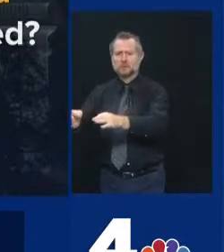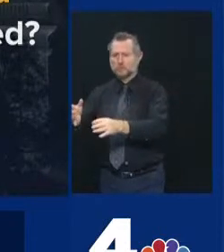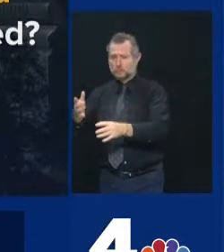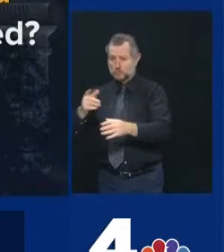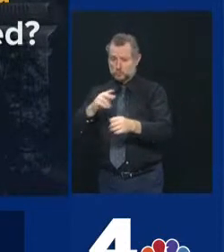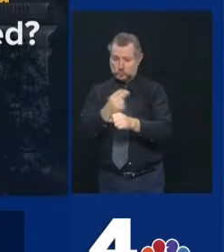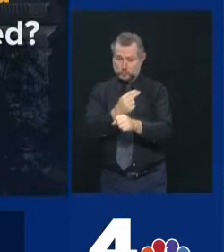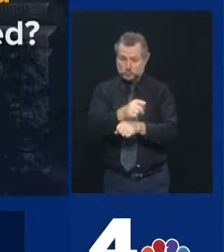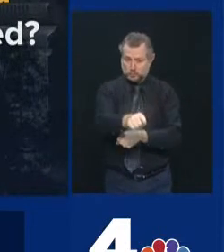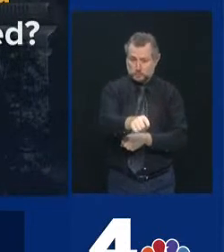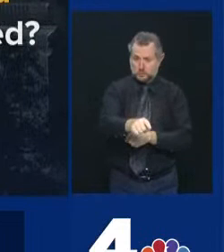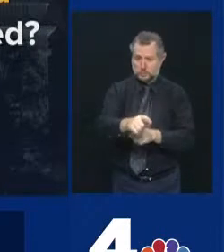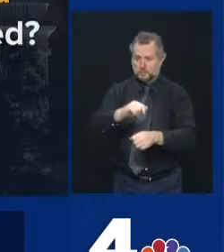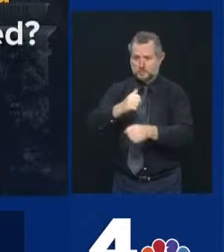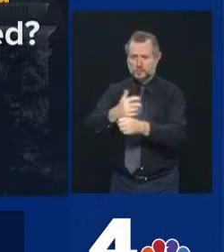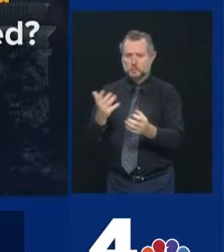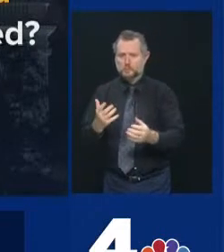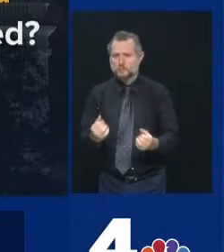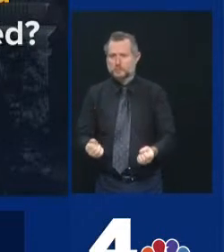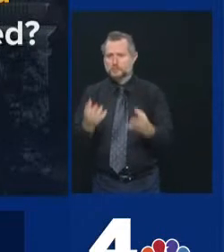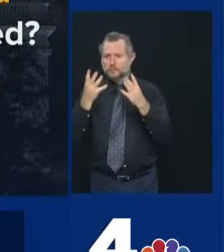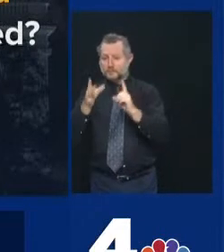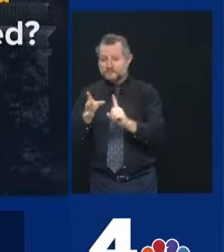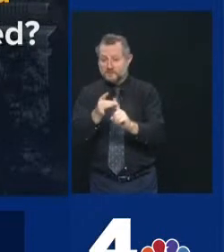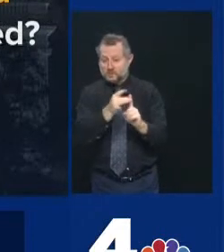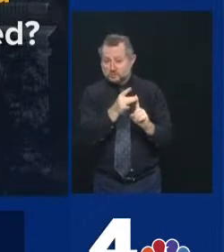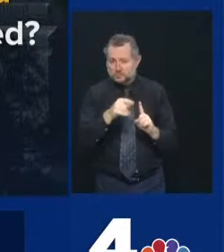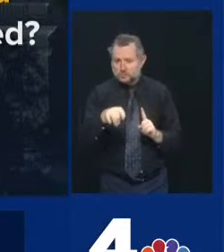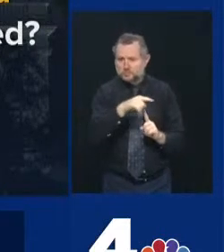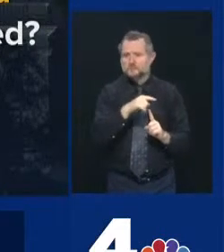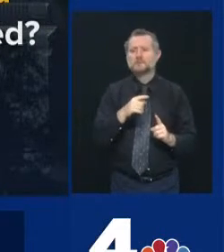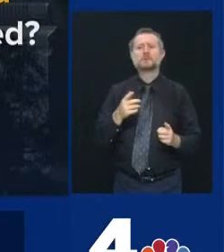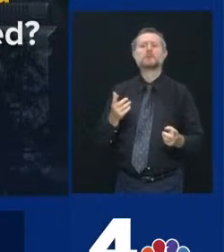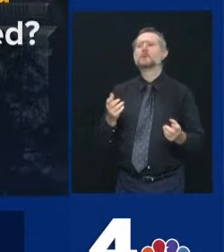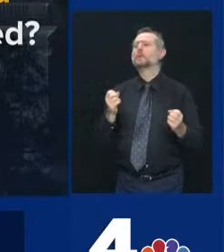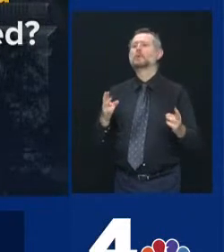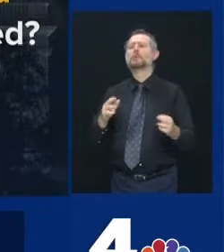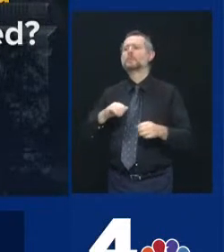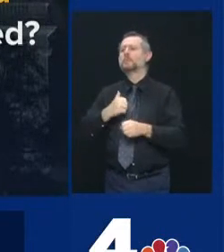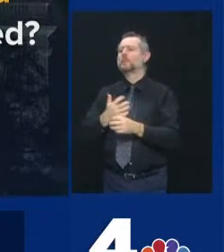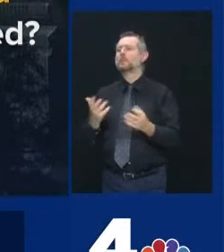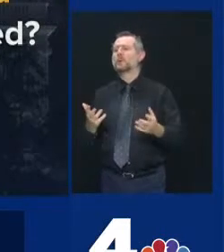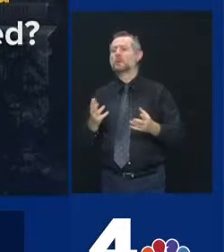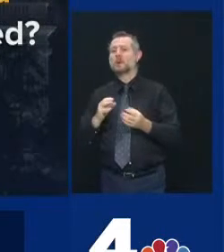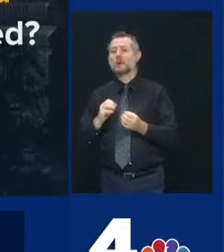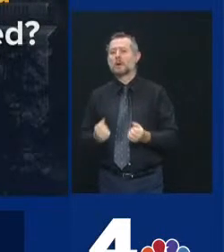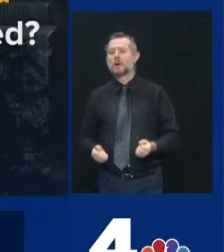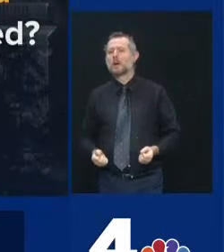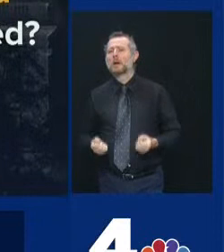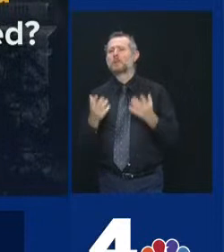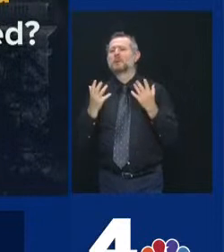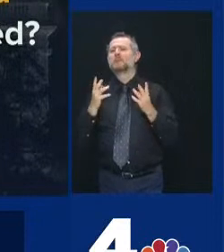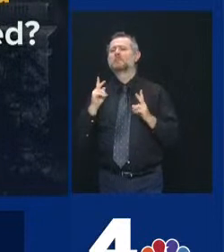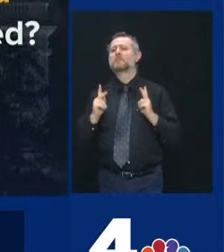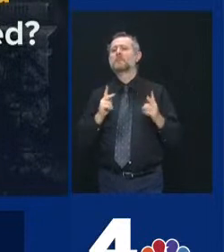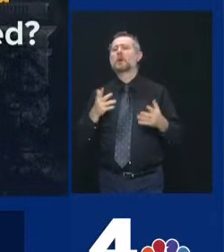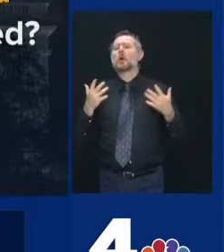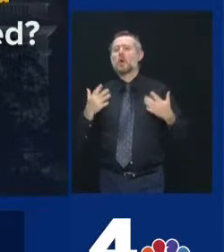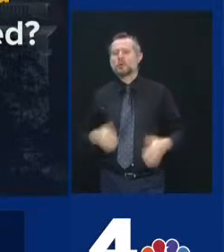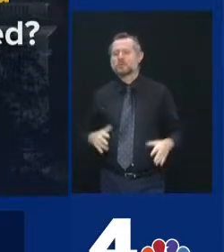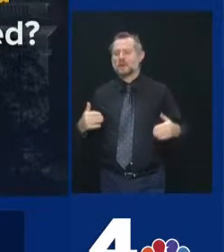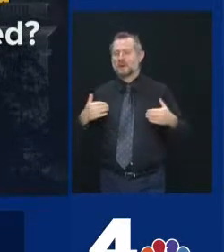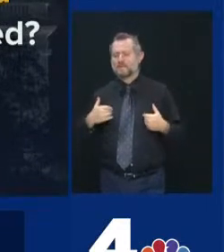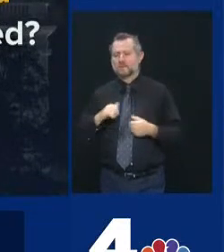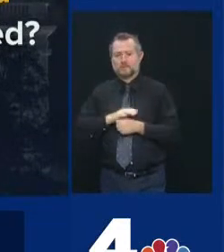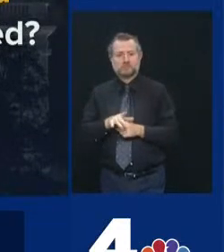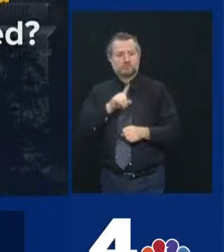it by infection rate? Are you going to allocate it by number of cases of COVID?